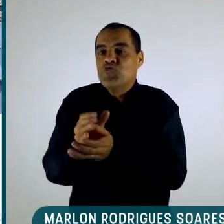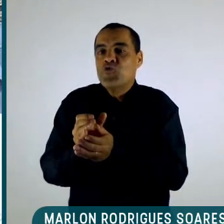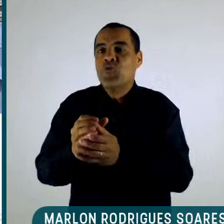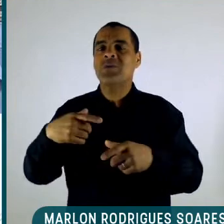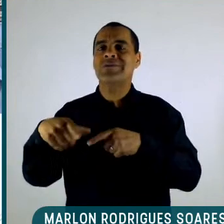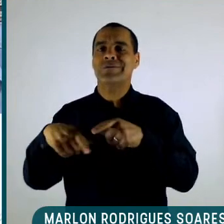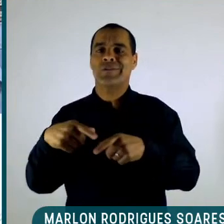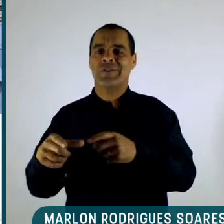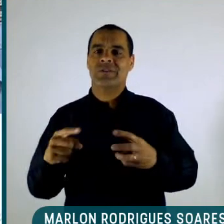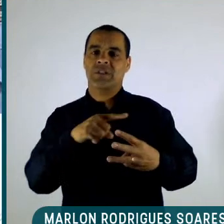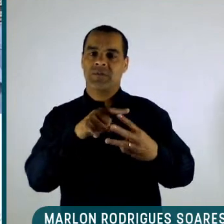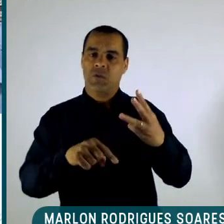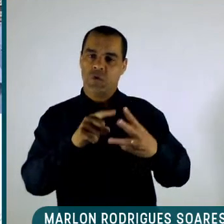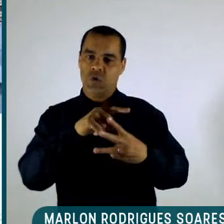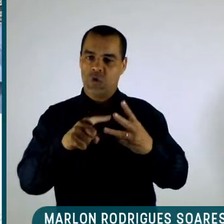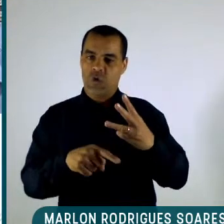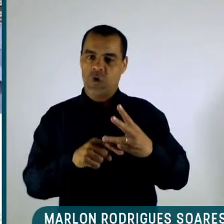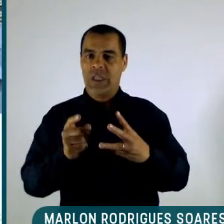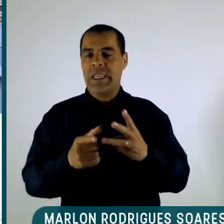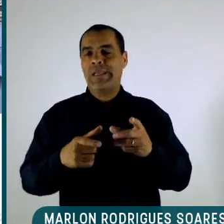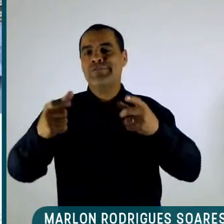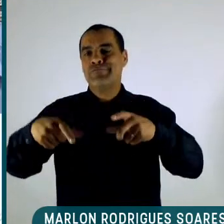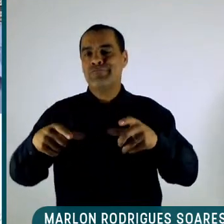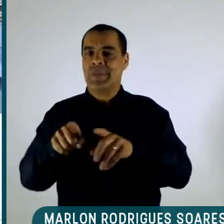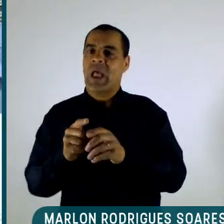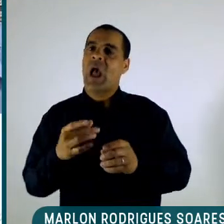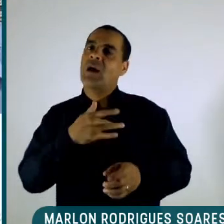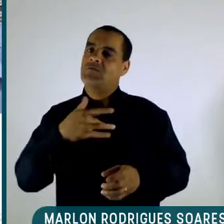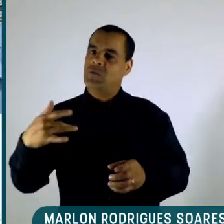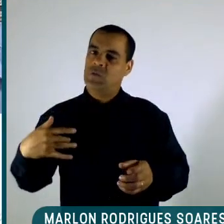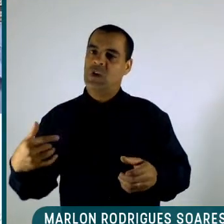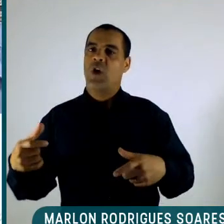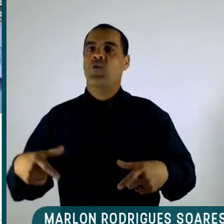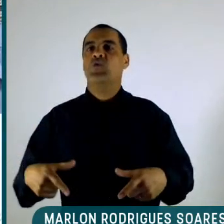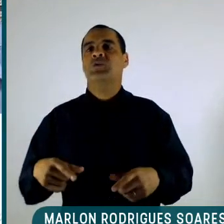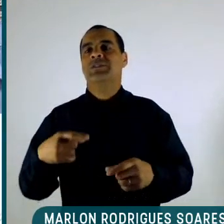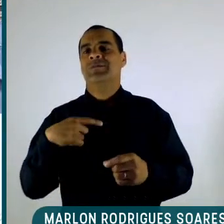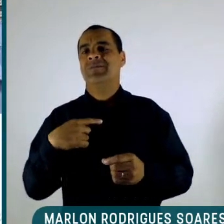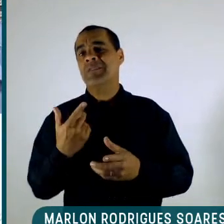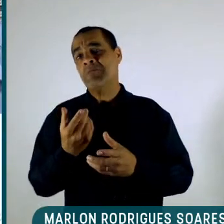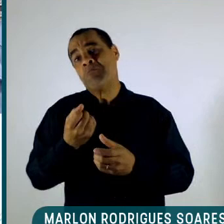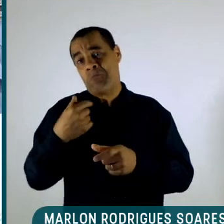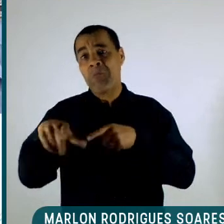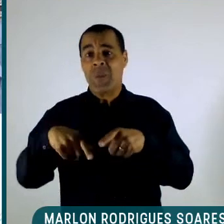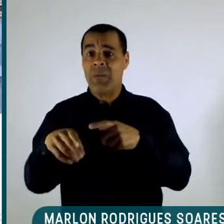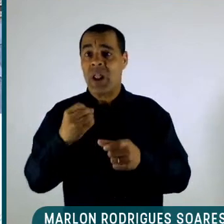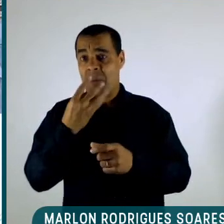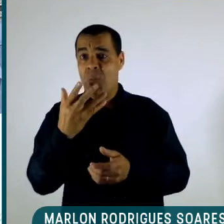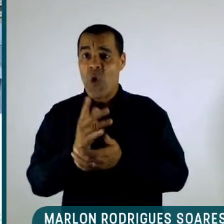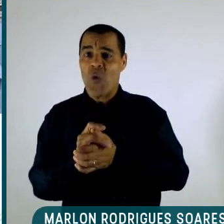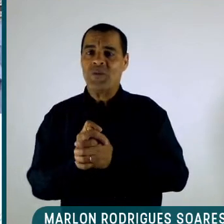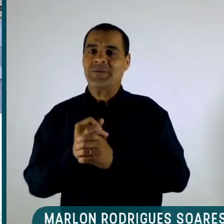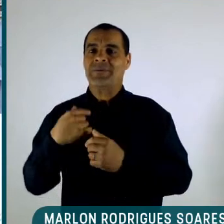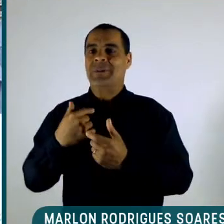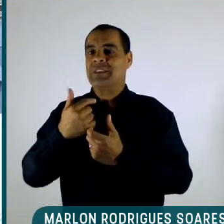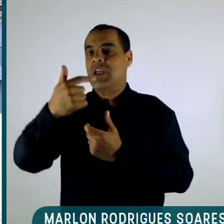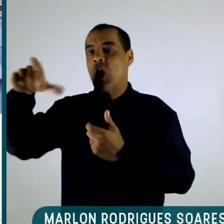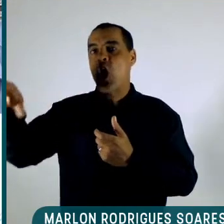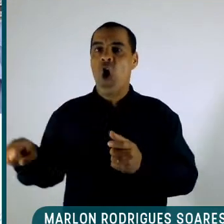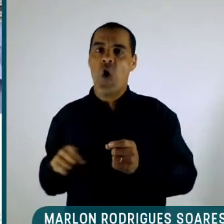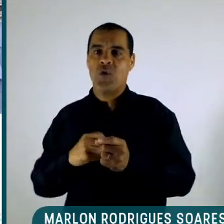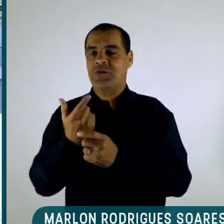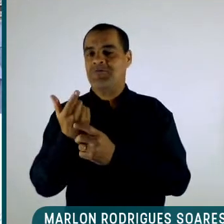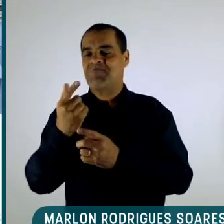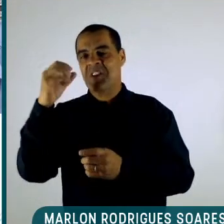a body of services. So we have some services that work very well here, but